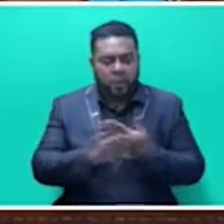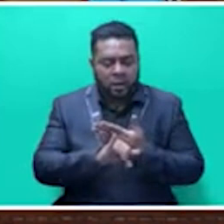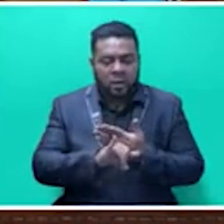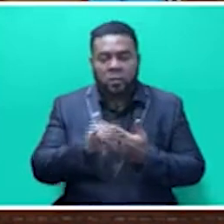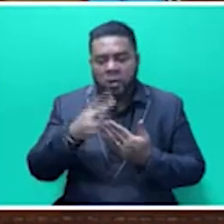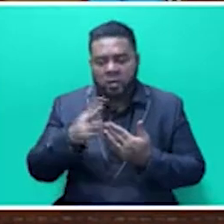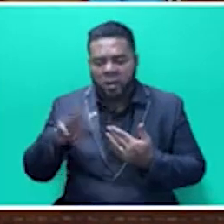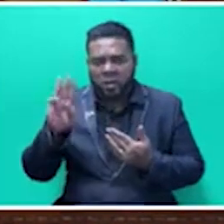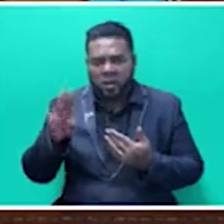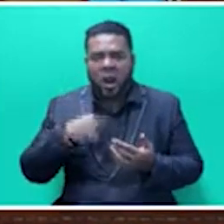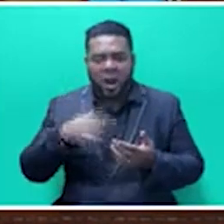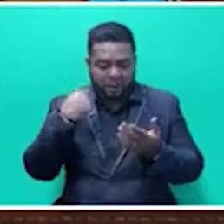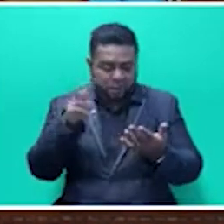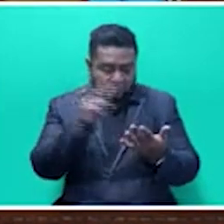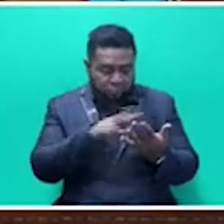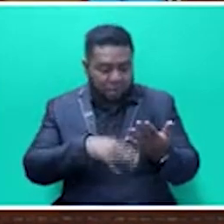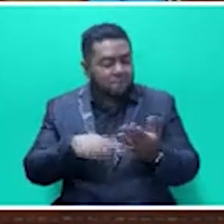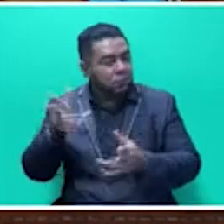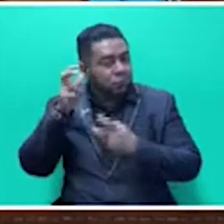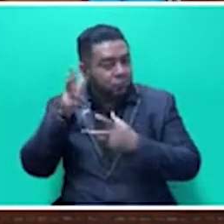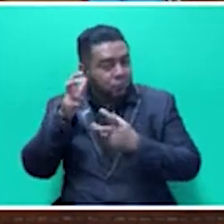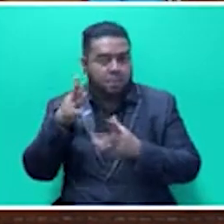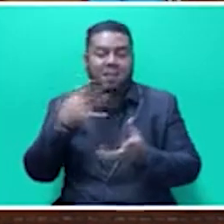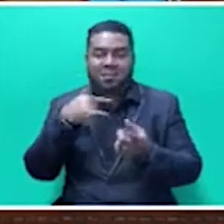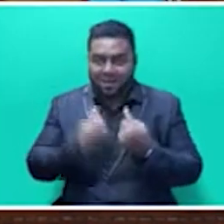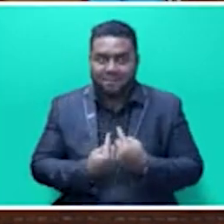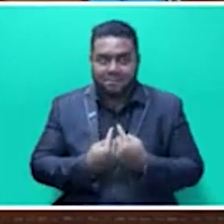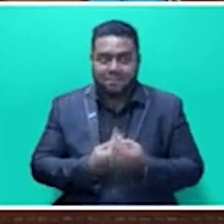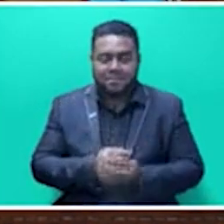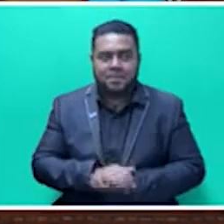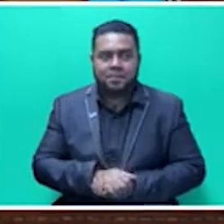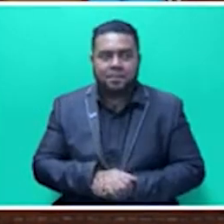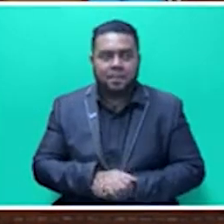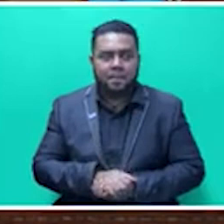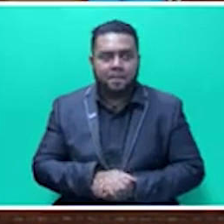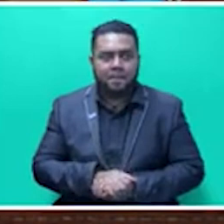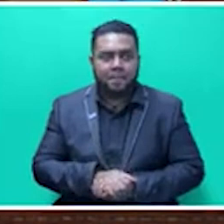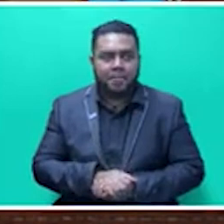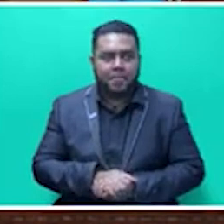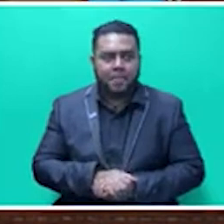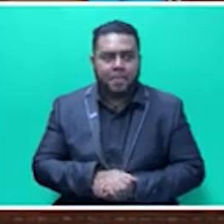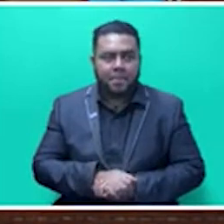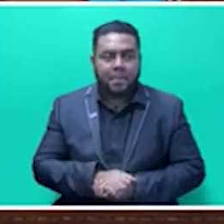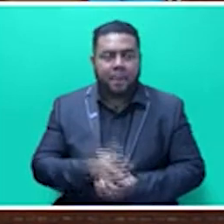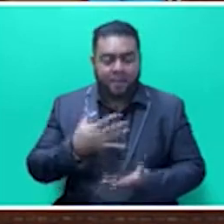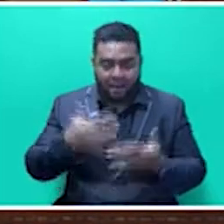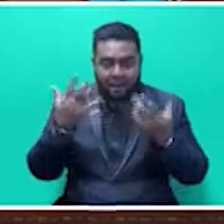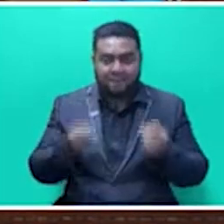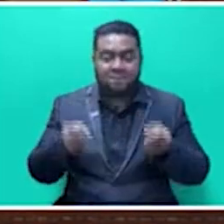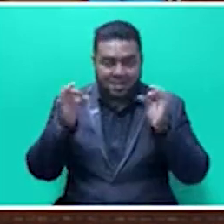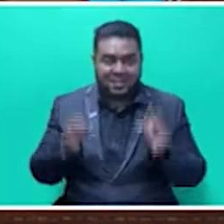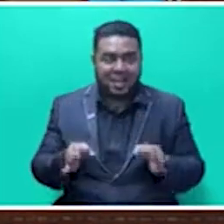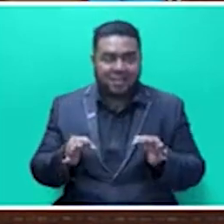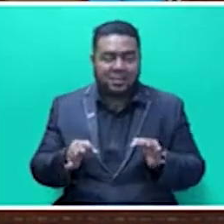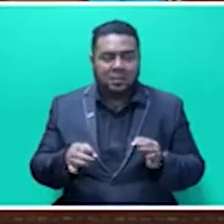February 2023, and I have considered the matter raised by the Honourable Tikundondua and have decided